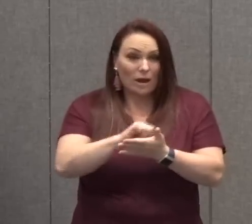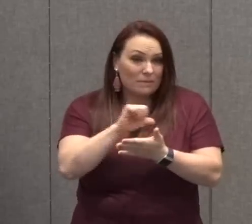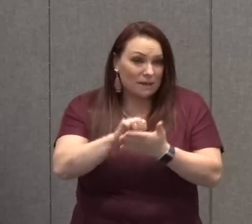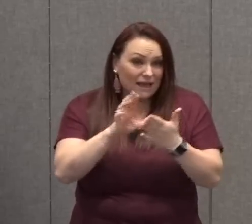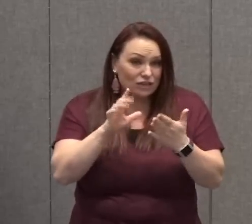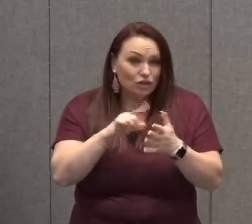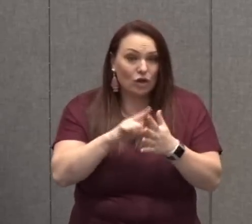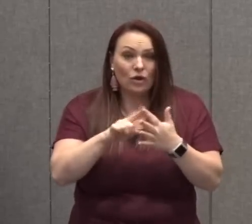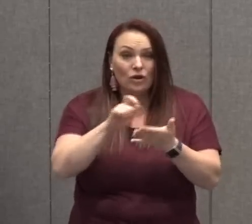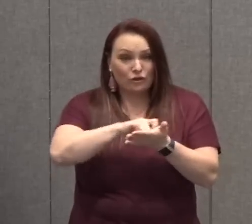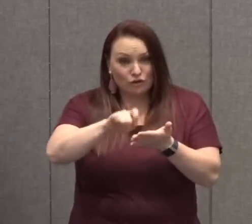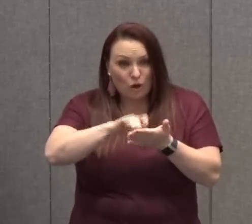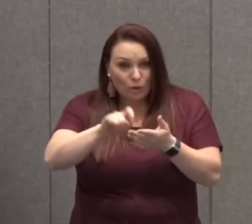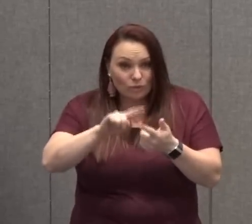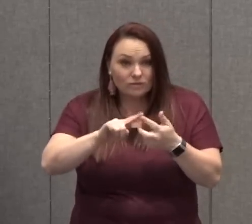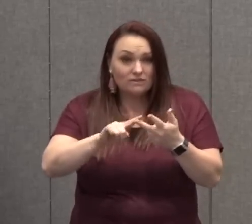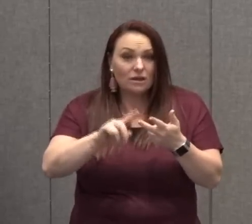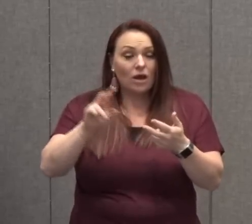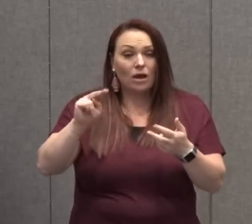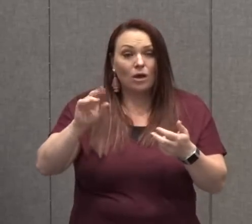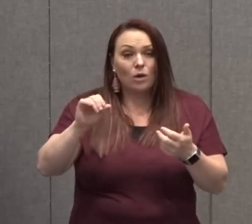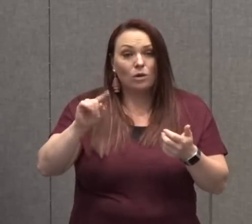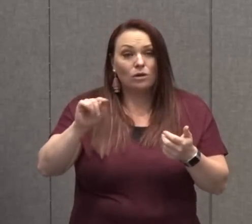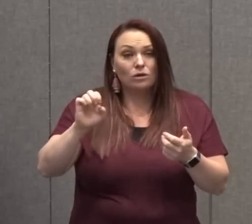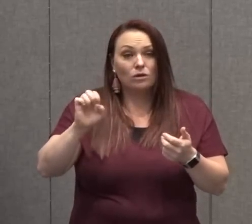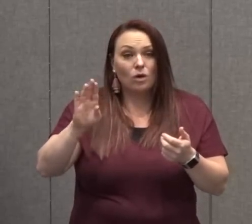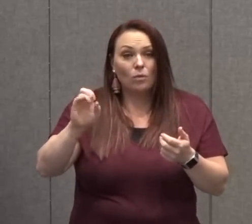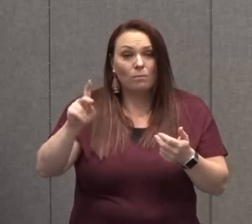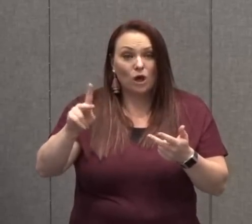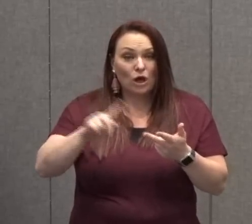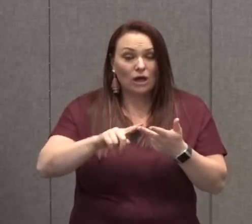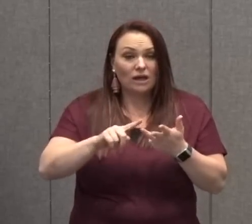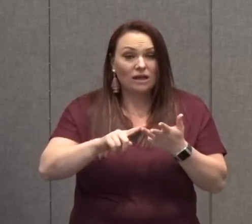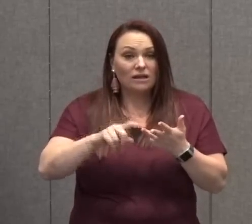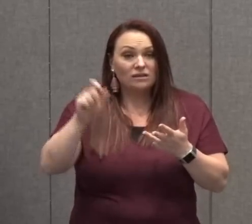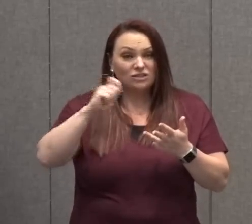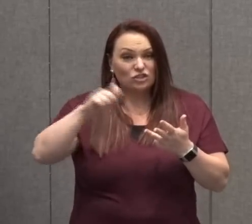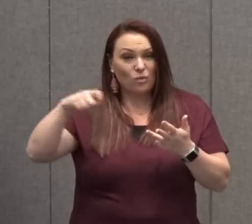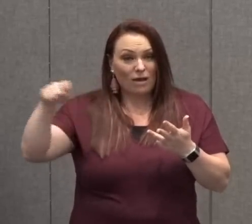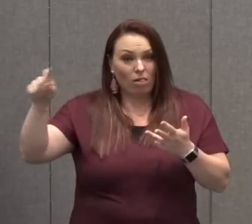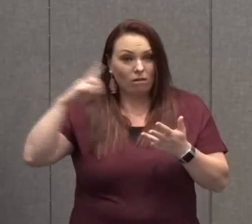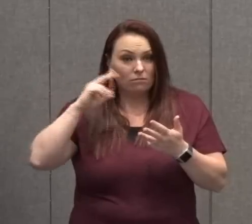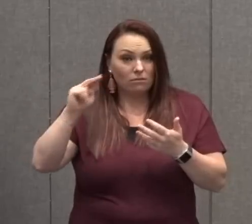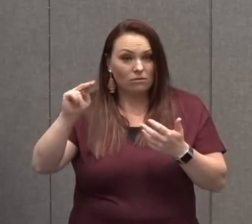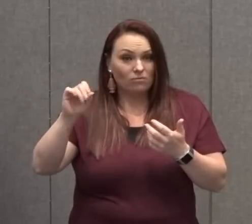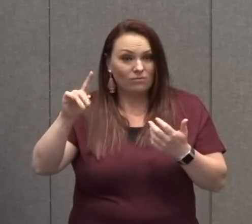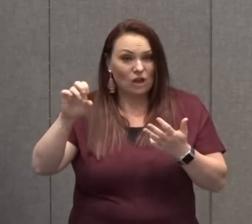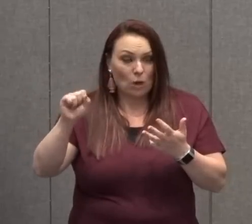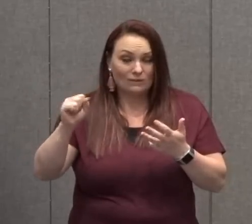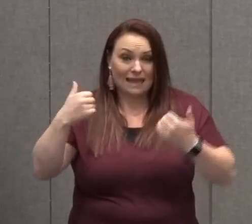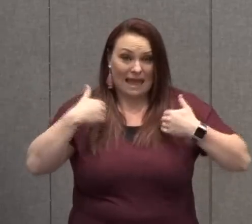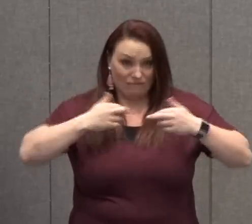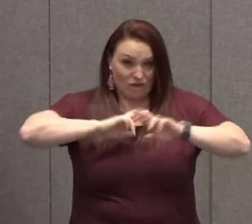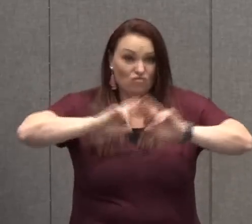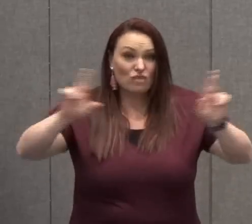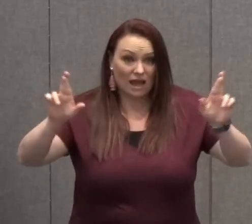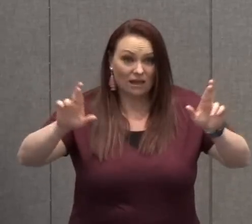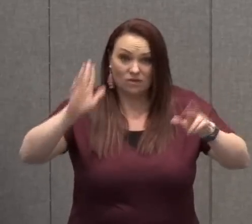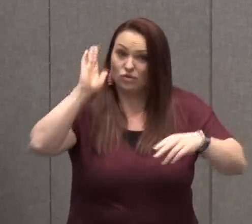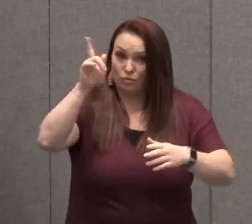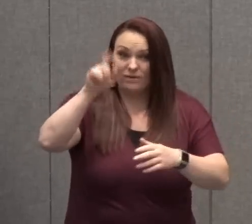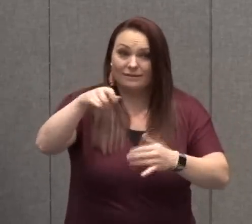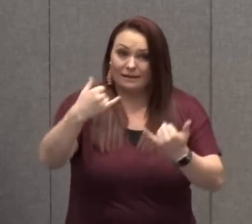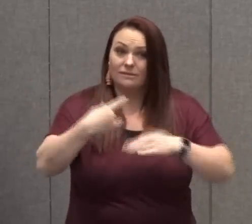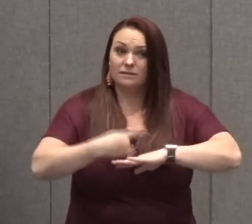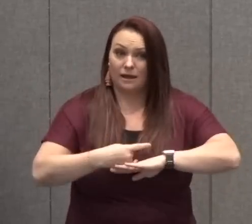notebooks put together, your, the squiggle notes, get all that stuff out because you're gonna need them today. And